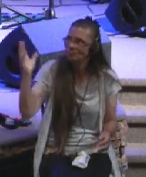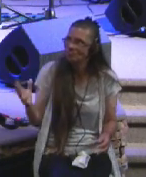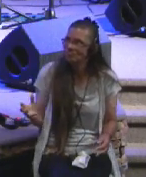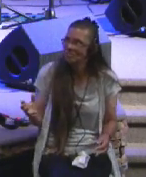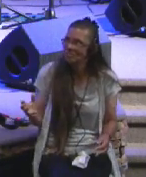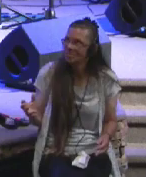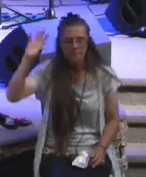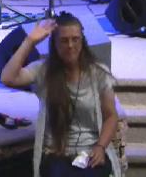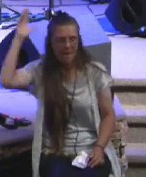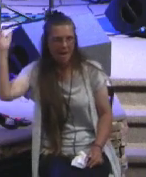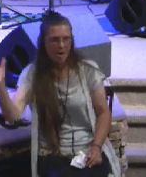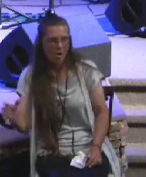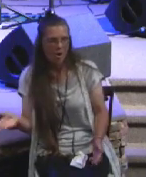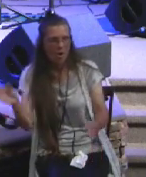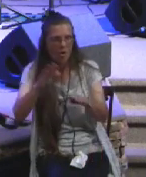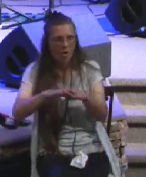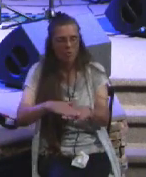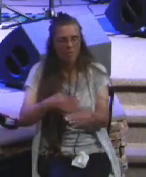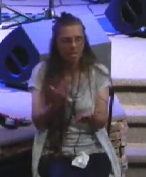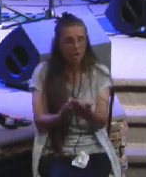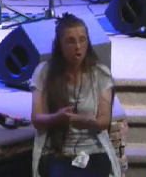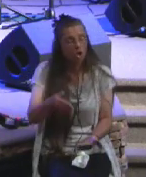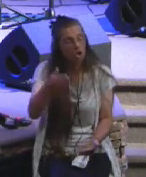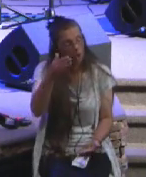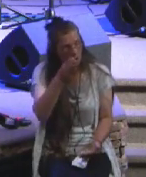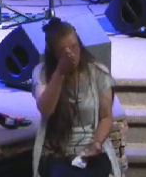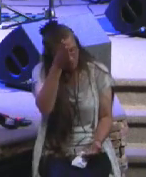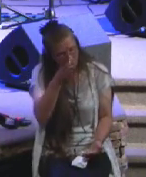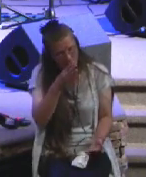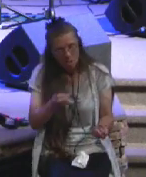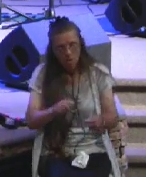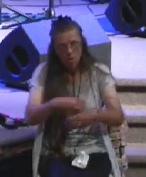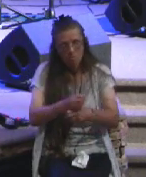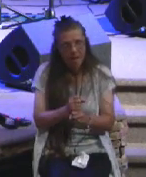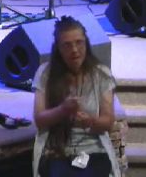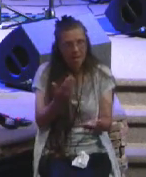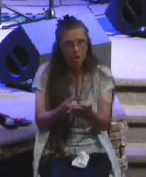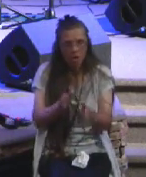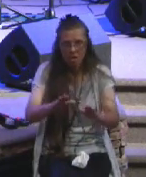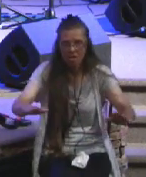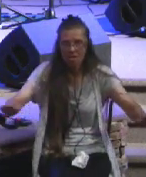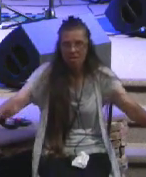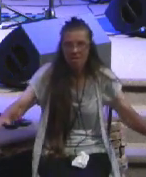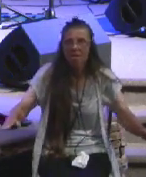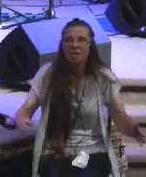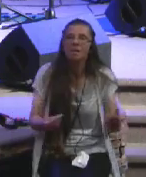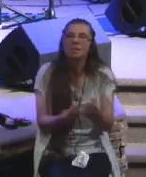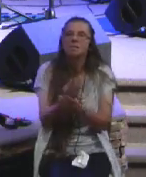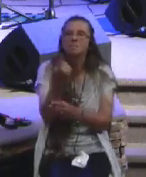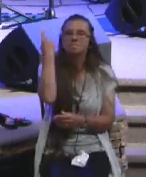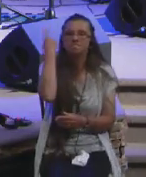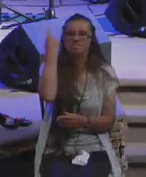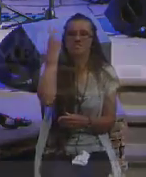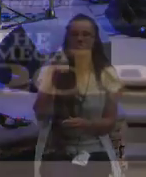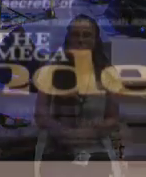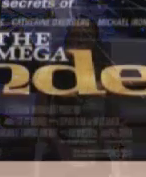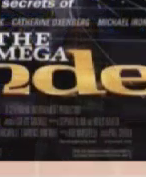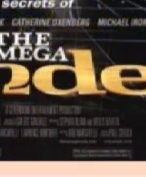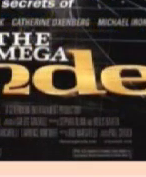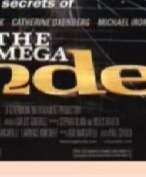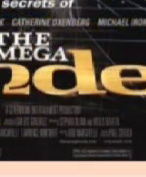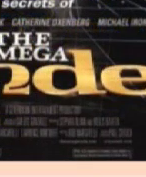on the side of being a good parent who produces good kids. To set up today's sermon, I got to blitz